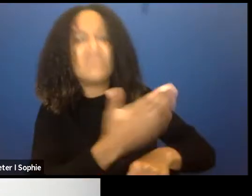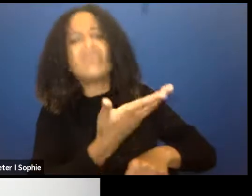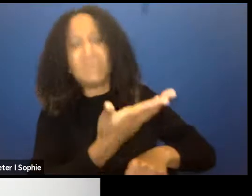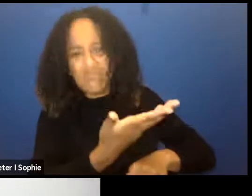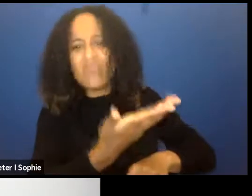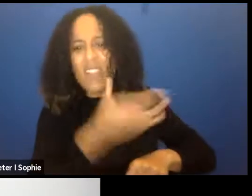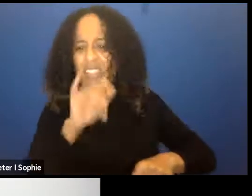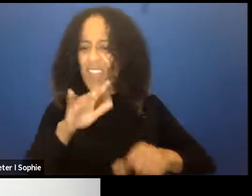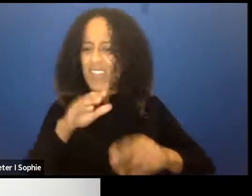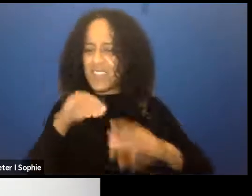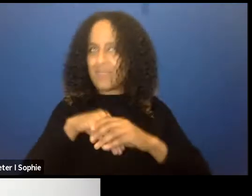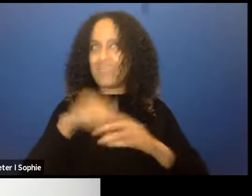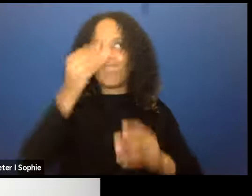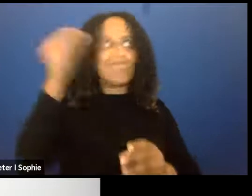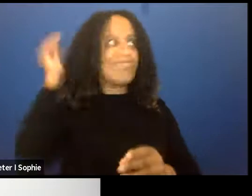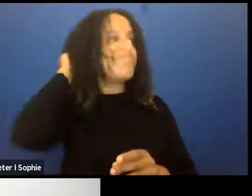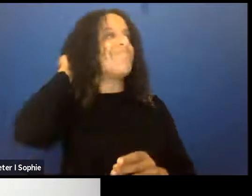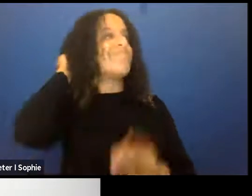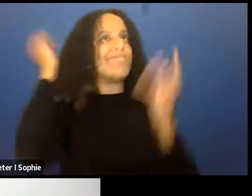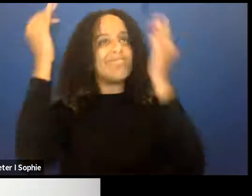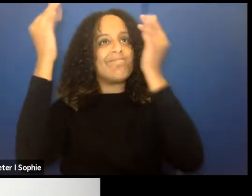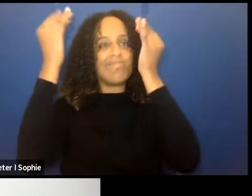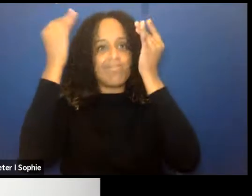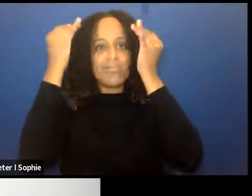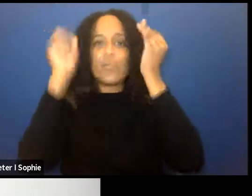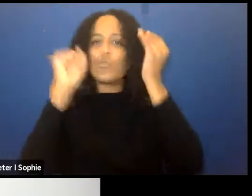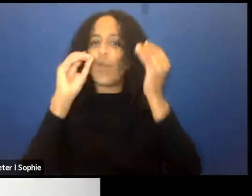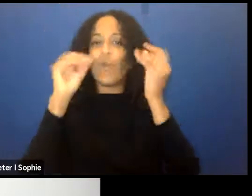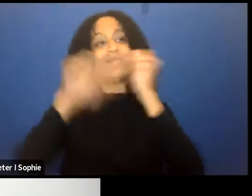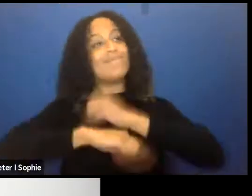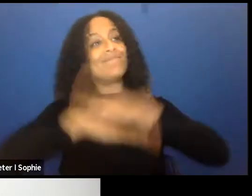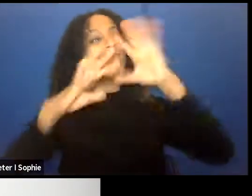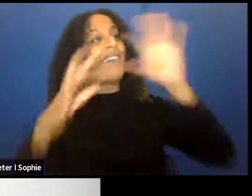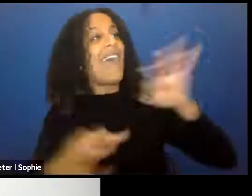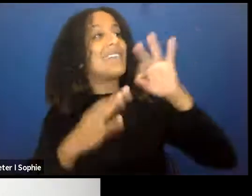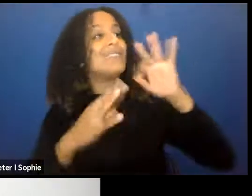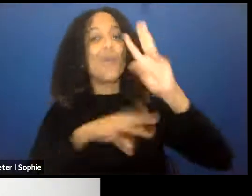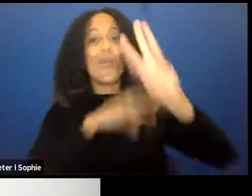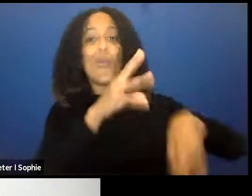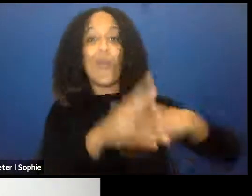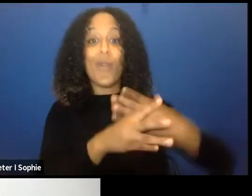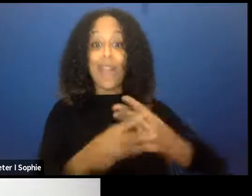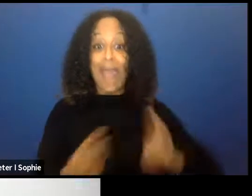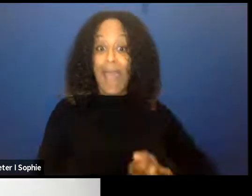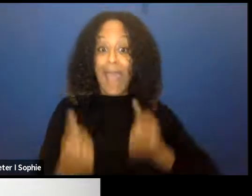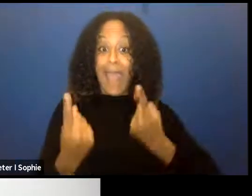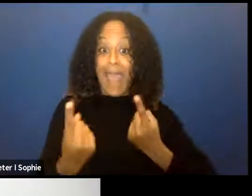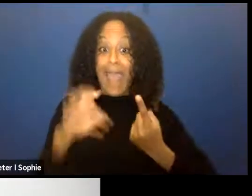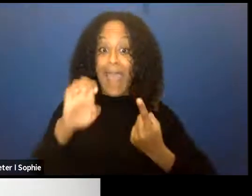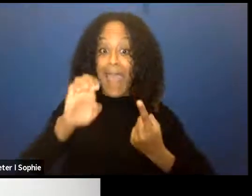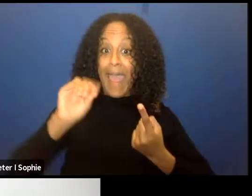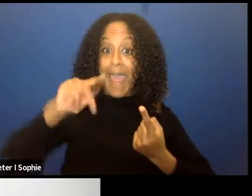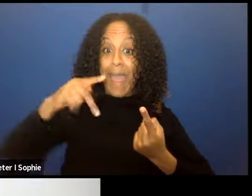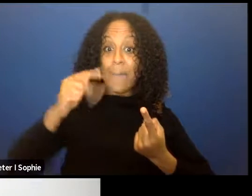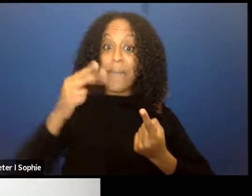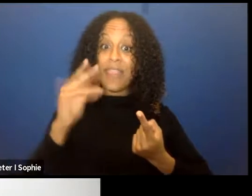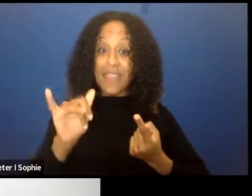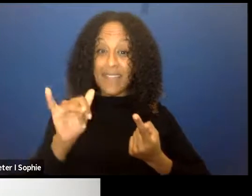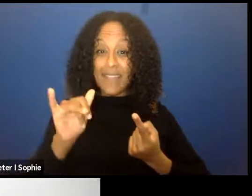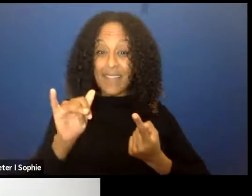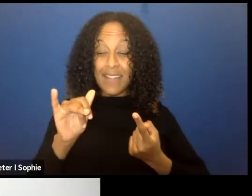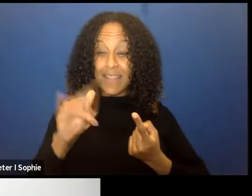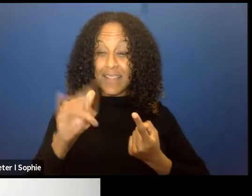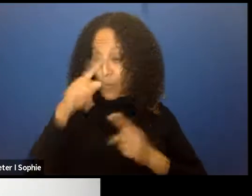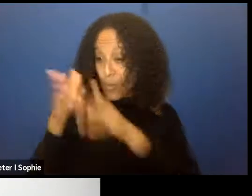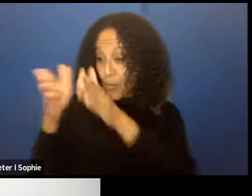in your mind. So in an ideal world, having empathy for someone who's going through something that you've